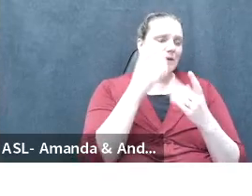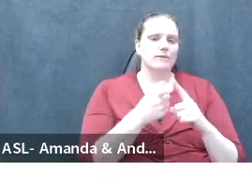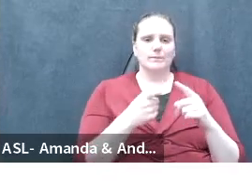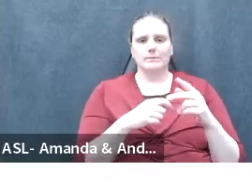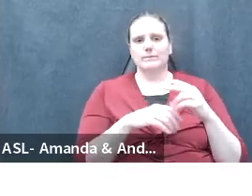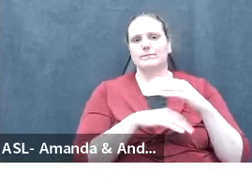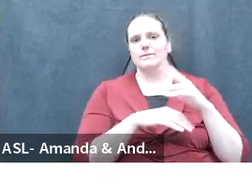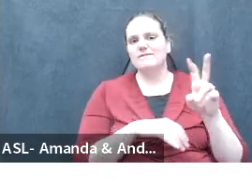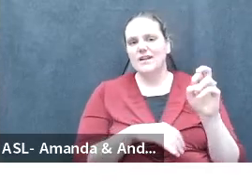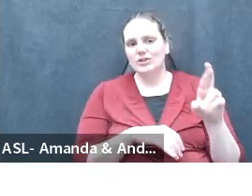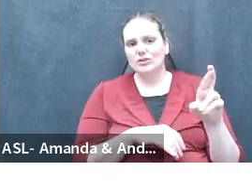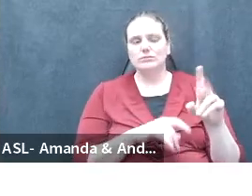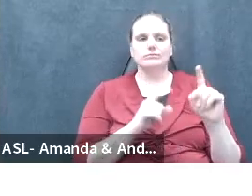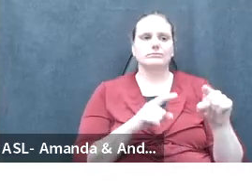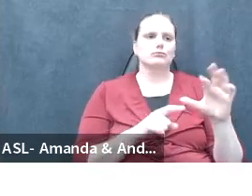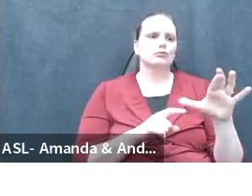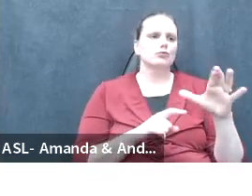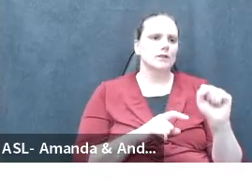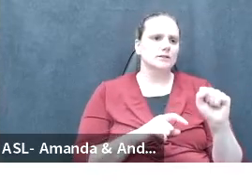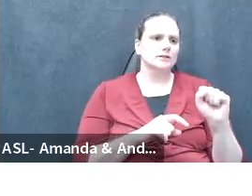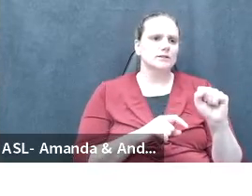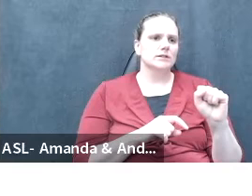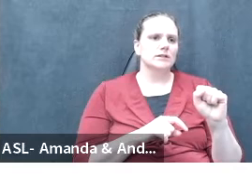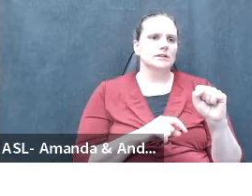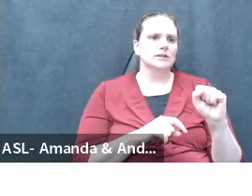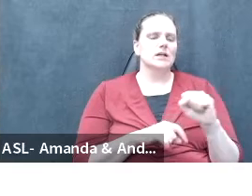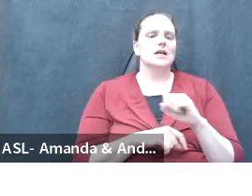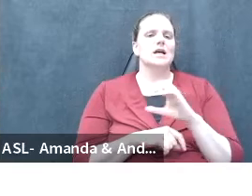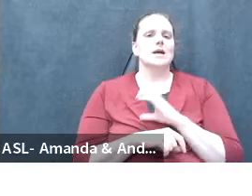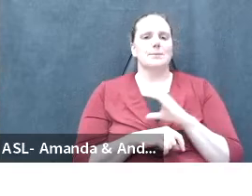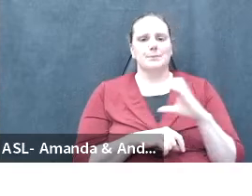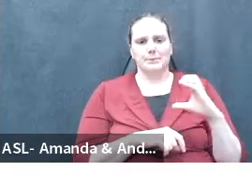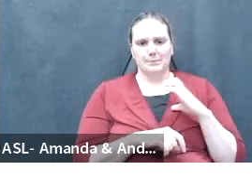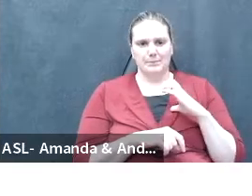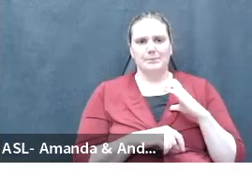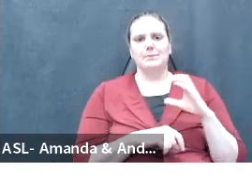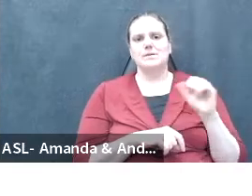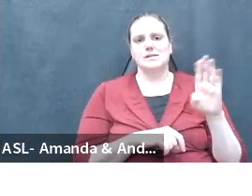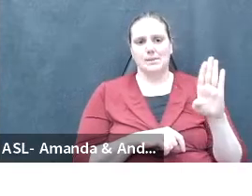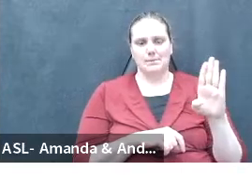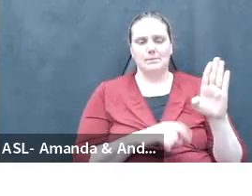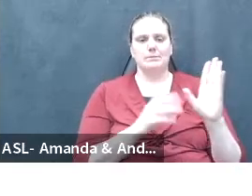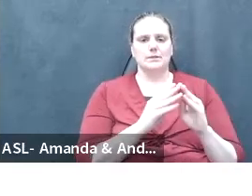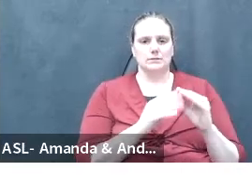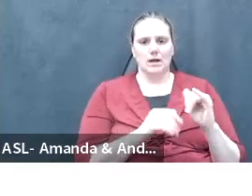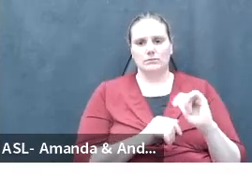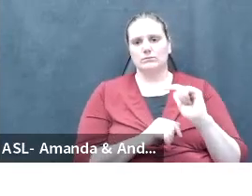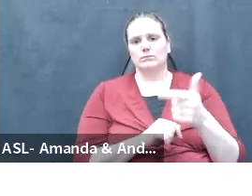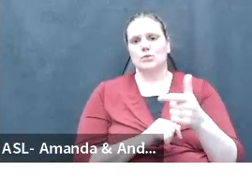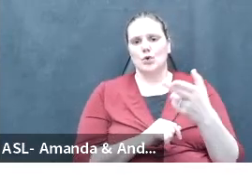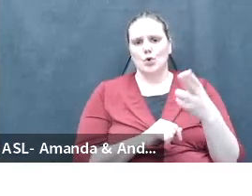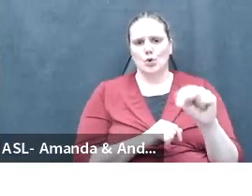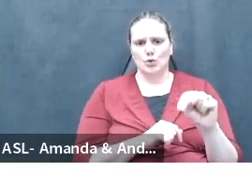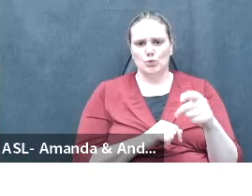and attending the CRIS committee subcommittee meetings. And I'm going to pass it on to Hoon. And Hoon, do you want to